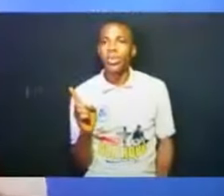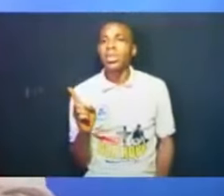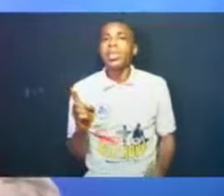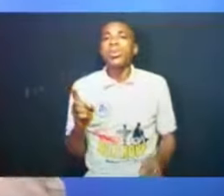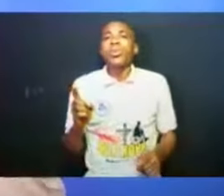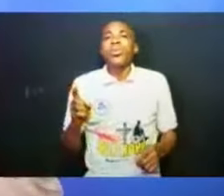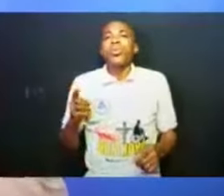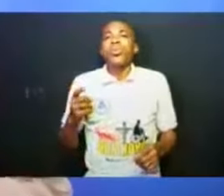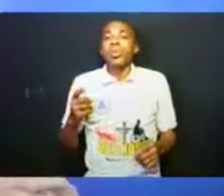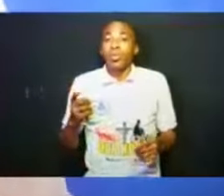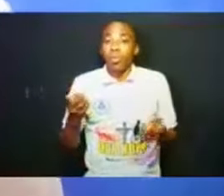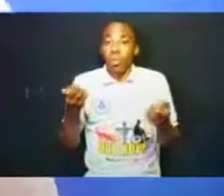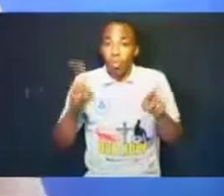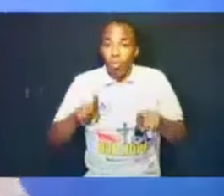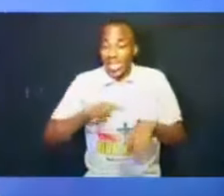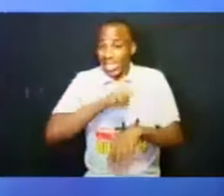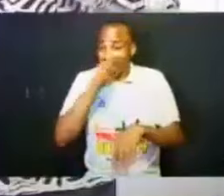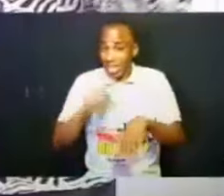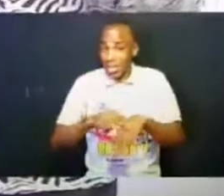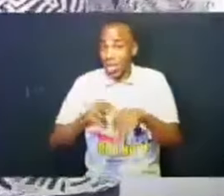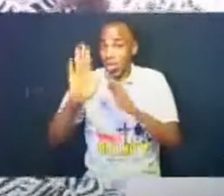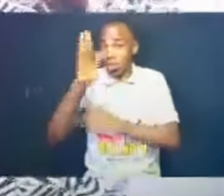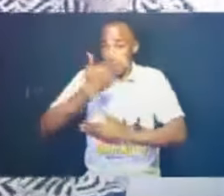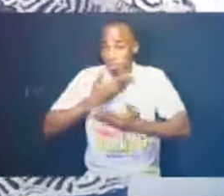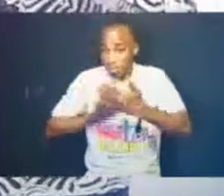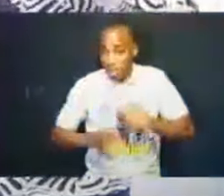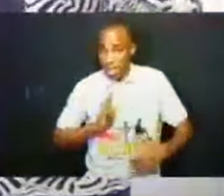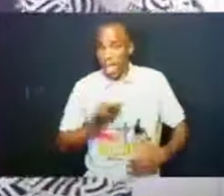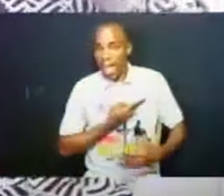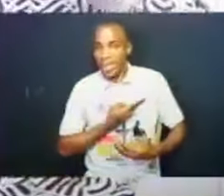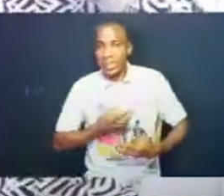We don't come onto the planet Earth with all this anger in us.